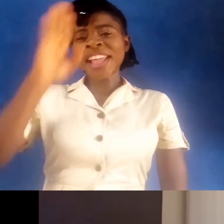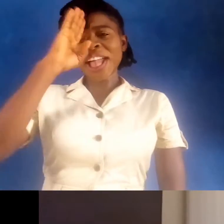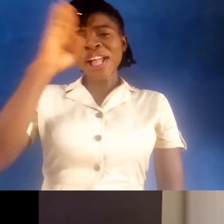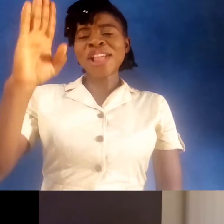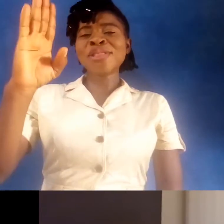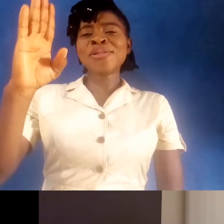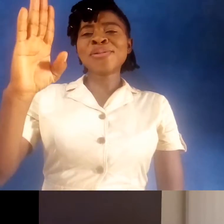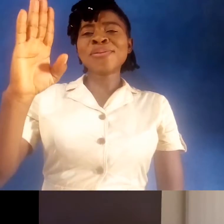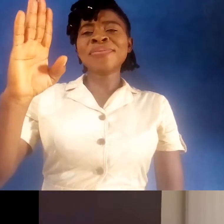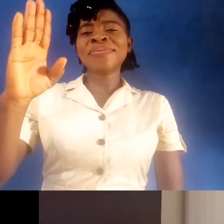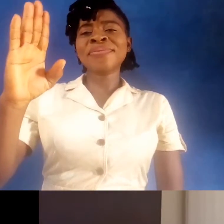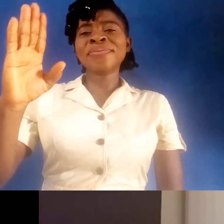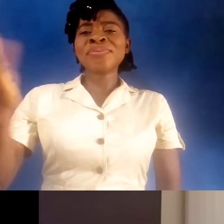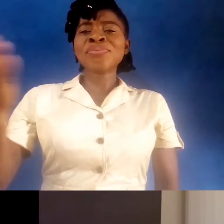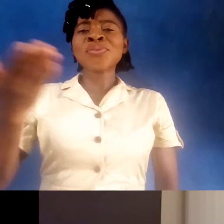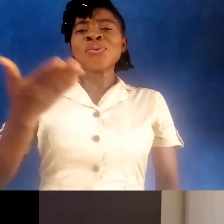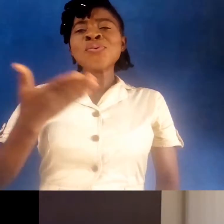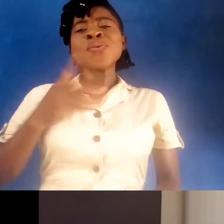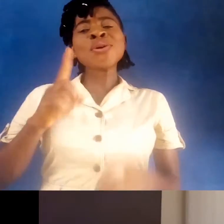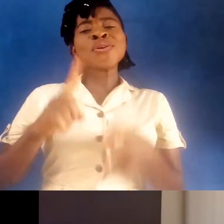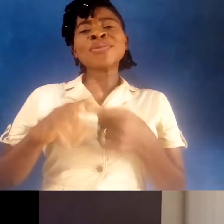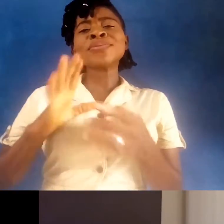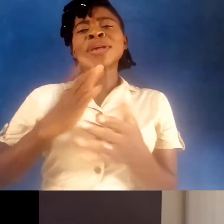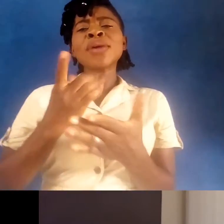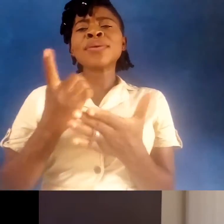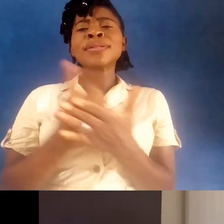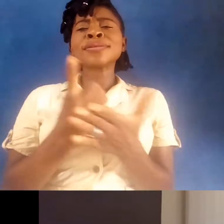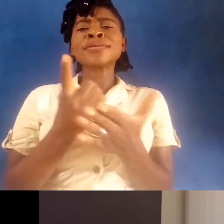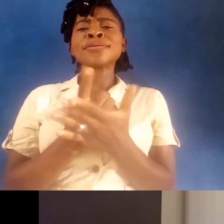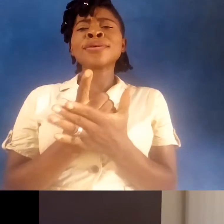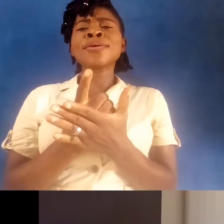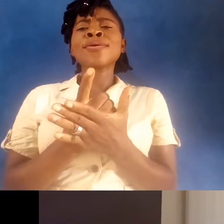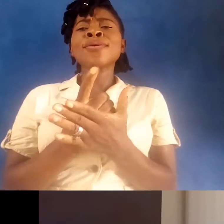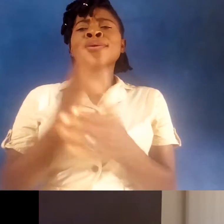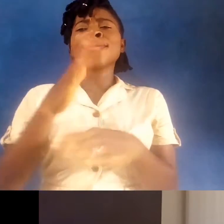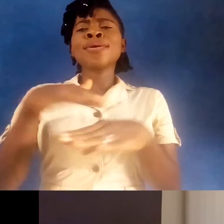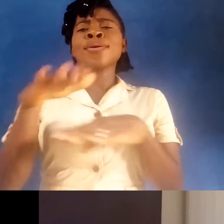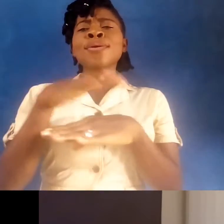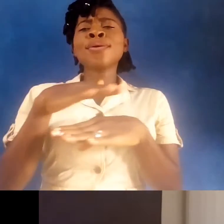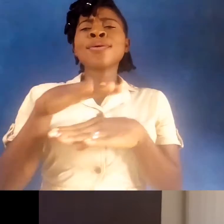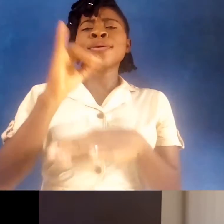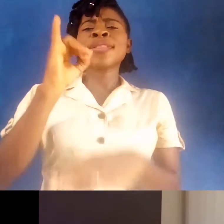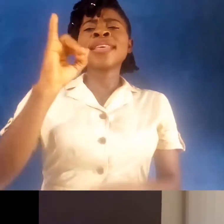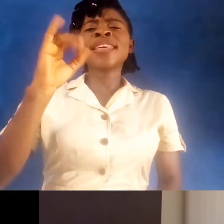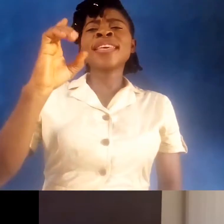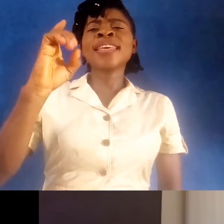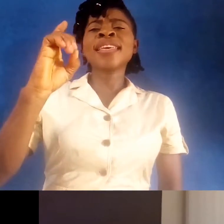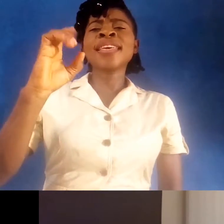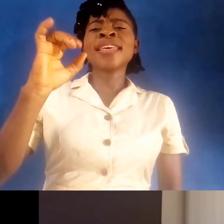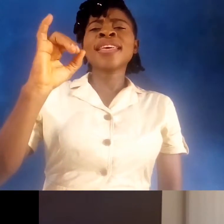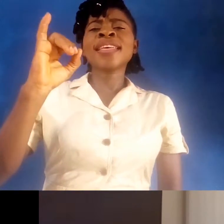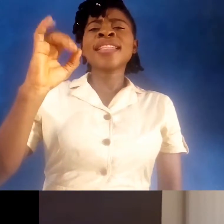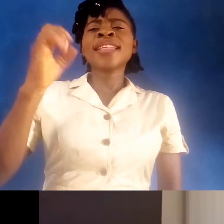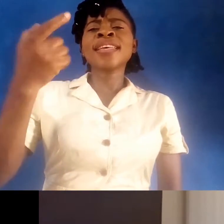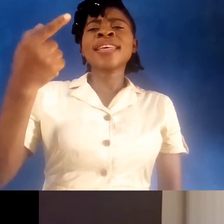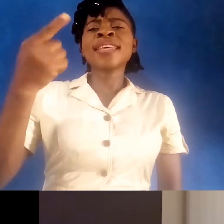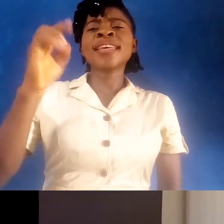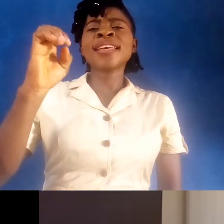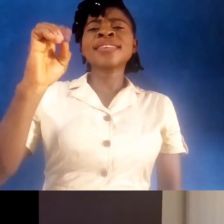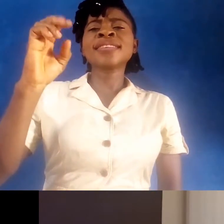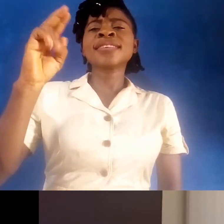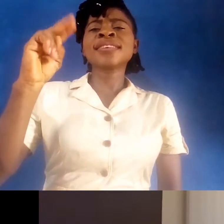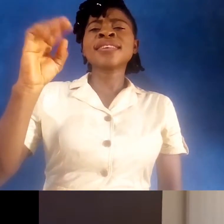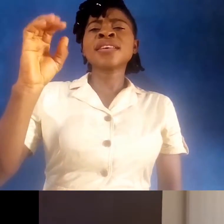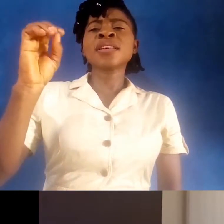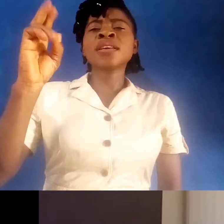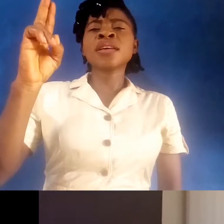Hello, welcome to our discussion on Indigenous Hands, the Indigenous Voices, which is brought to you by